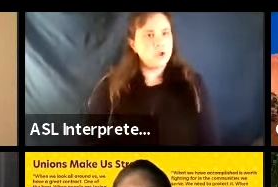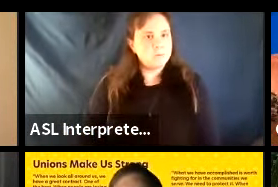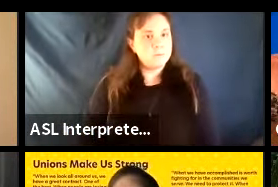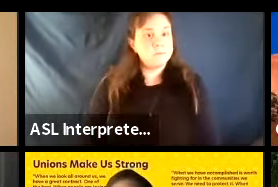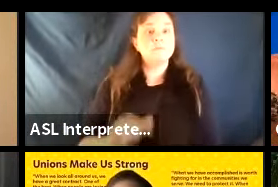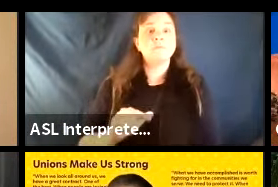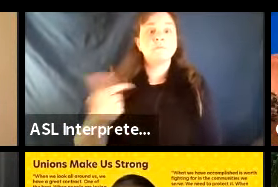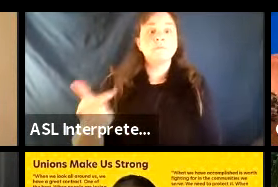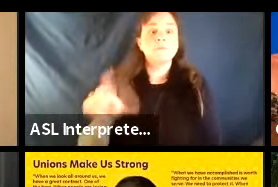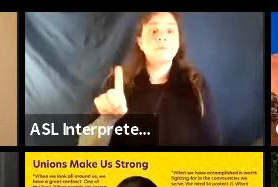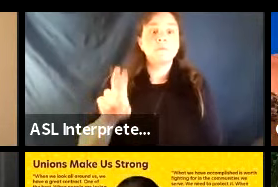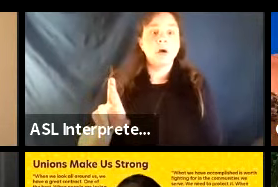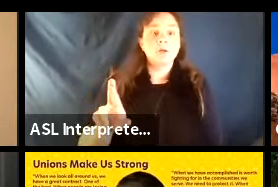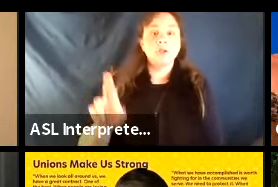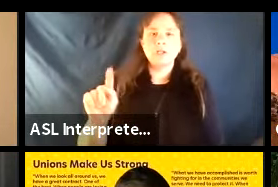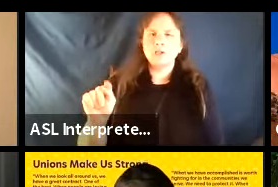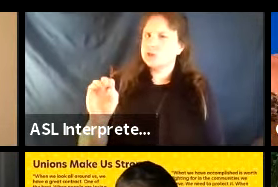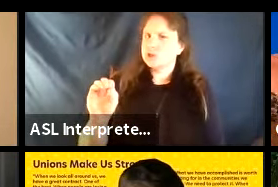Todd?